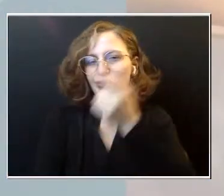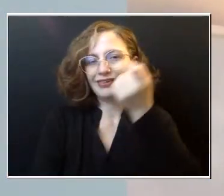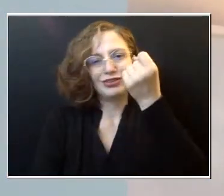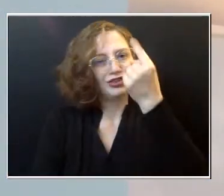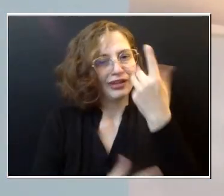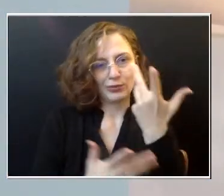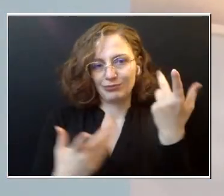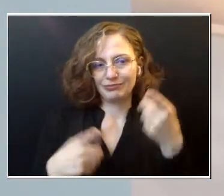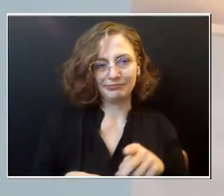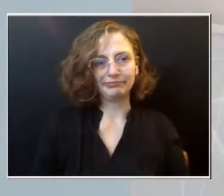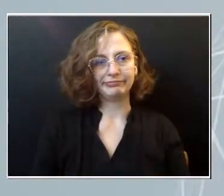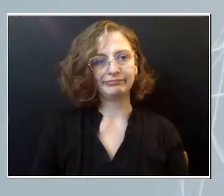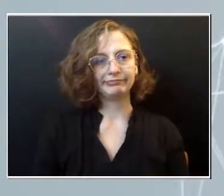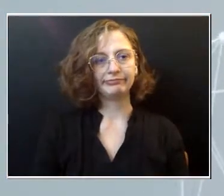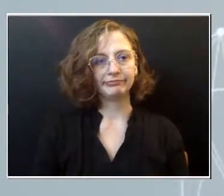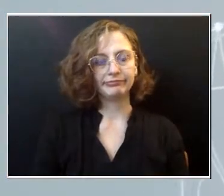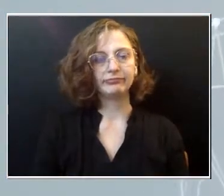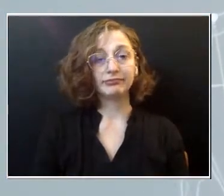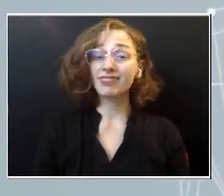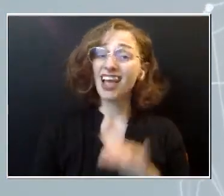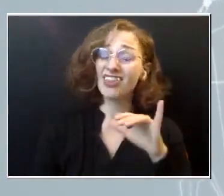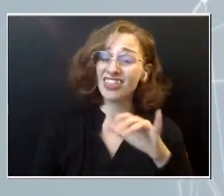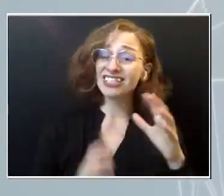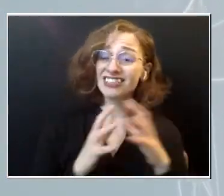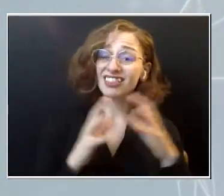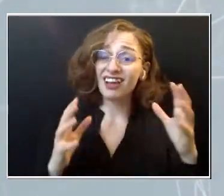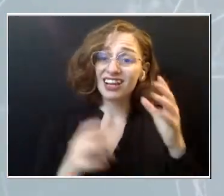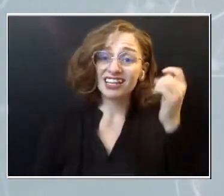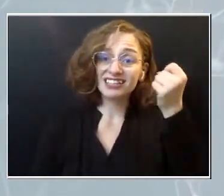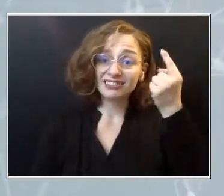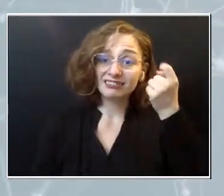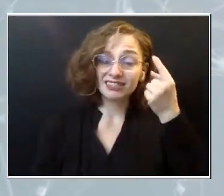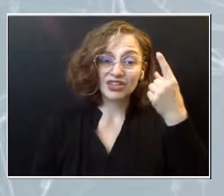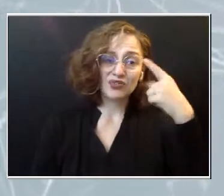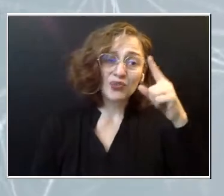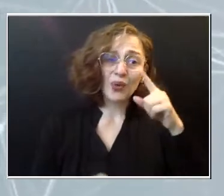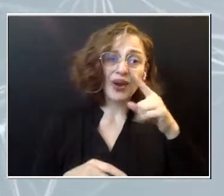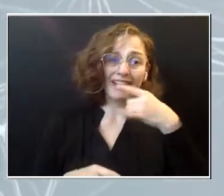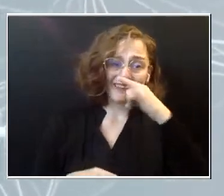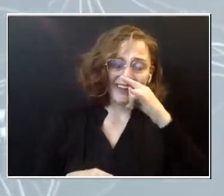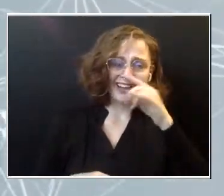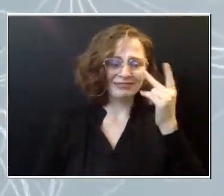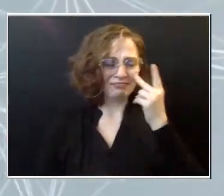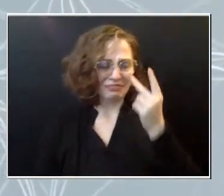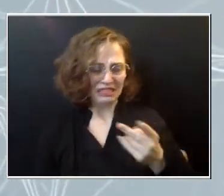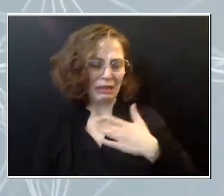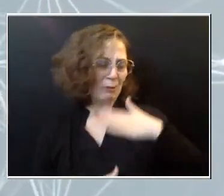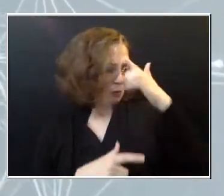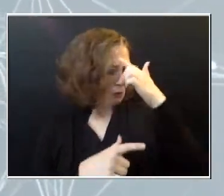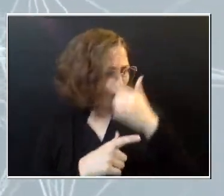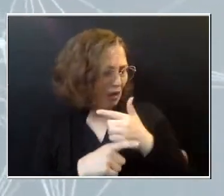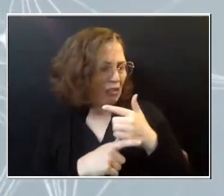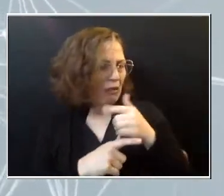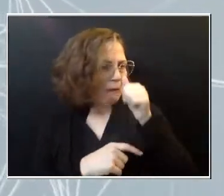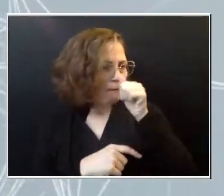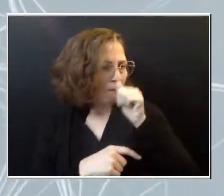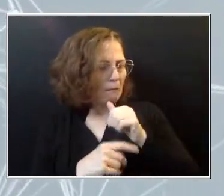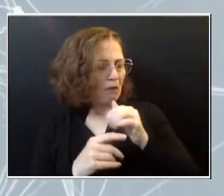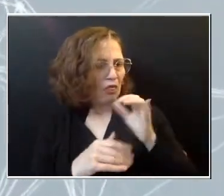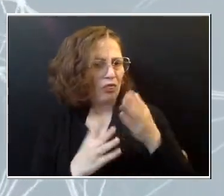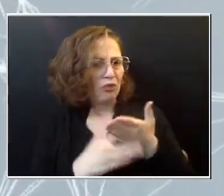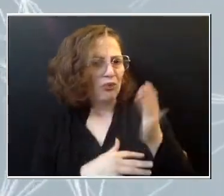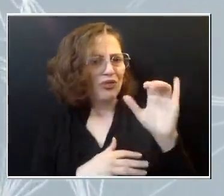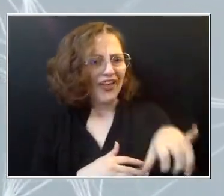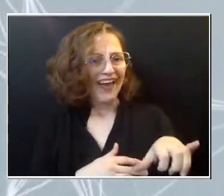Yeah, that's a lot. That's a lot to take in for a kid, and watching their little sibling go through something like that. Thanks for sharing these really